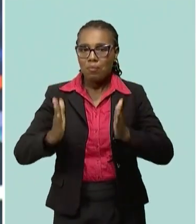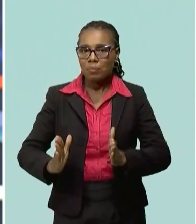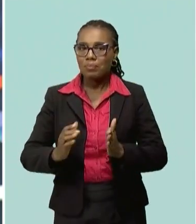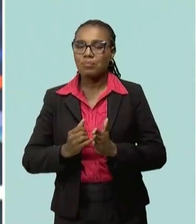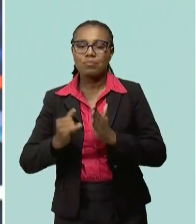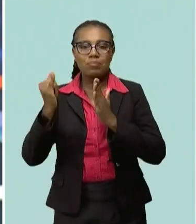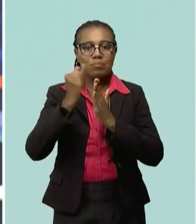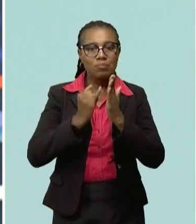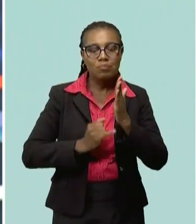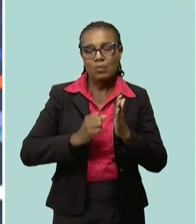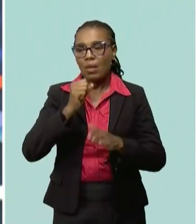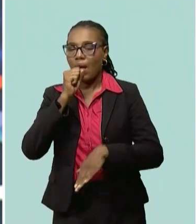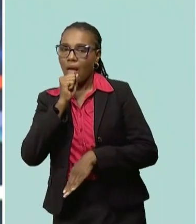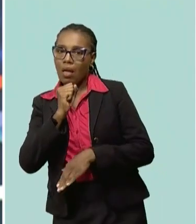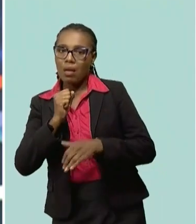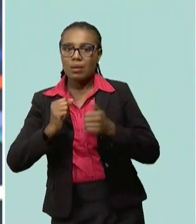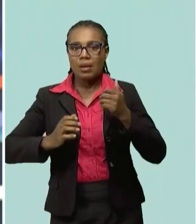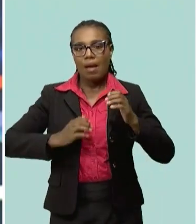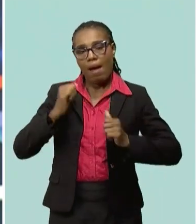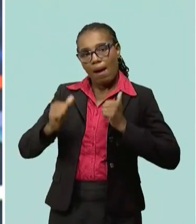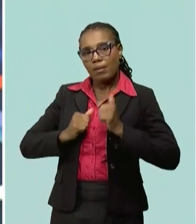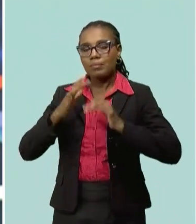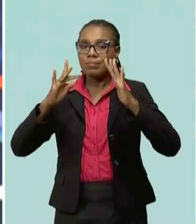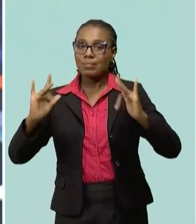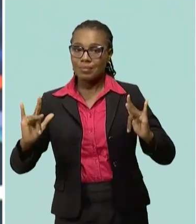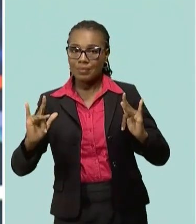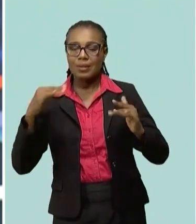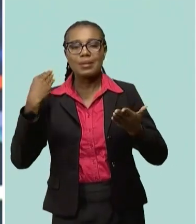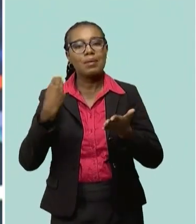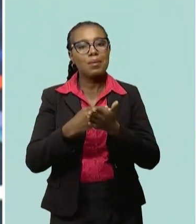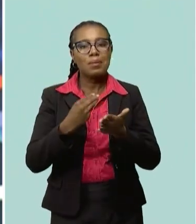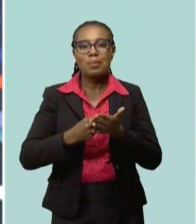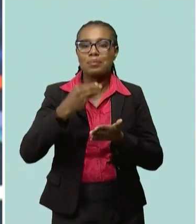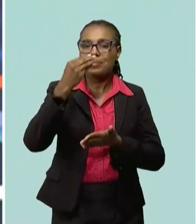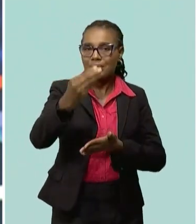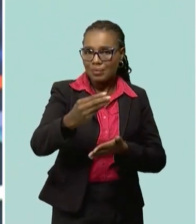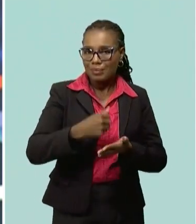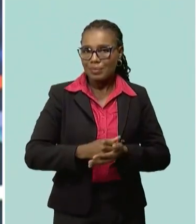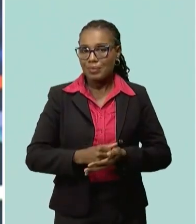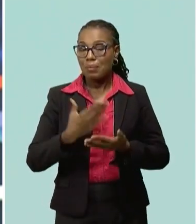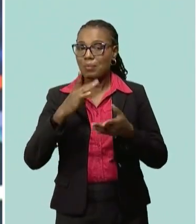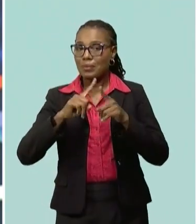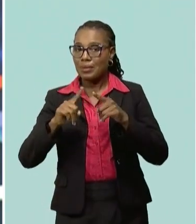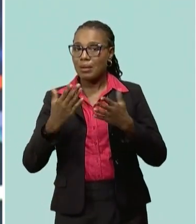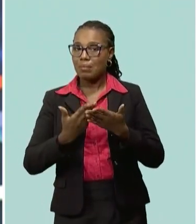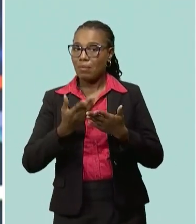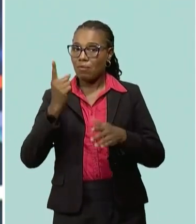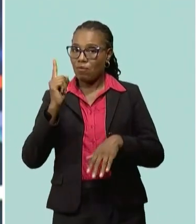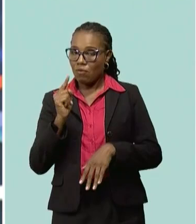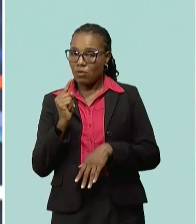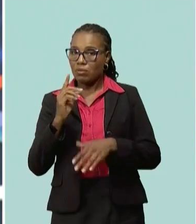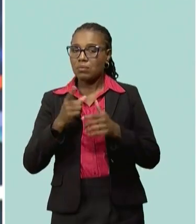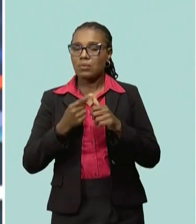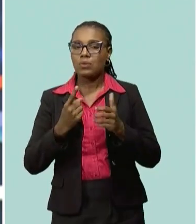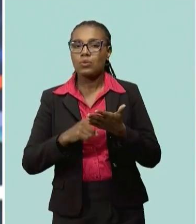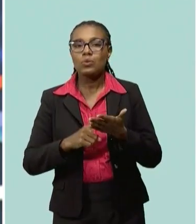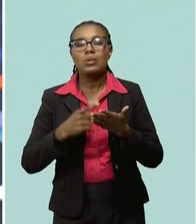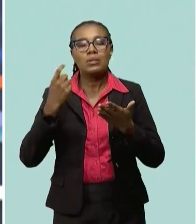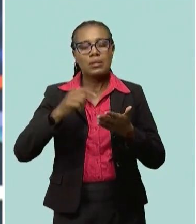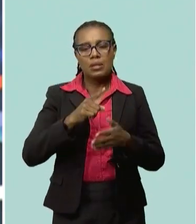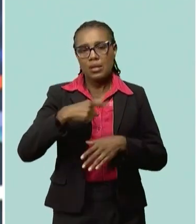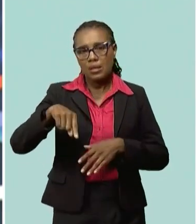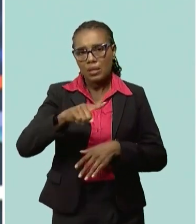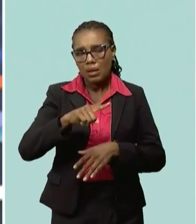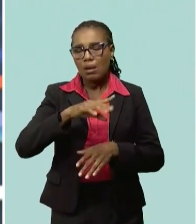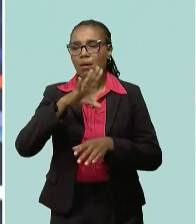Dr. Chantal Munro-Knight, says, however, they will be in a better position to do so after they map out the economic contribution of local arts